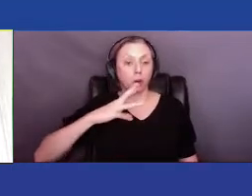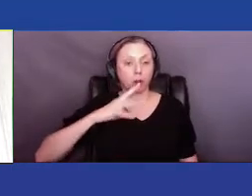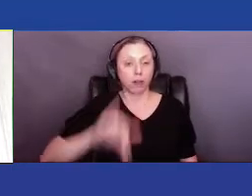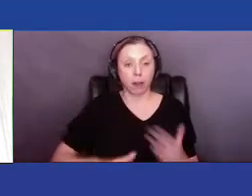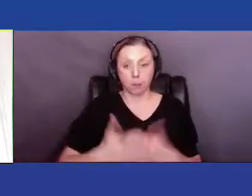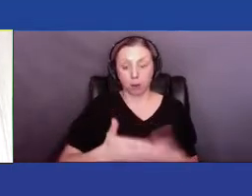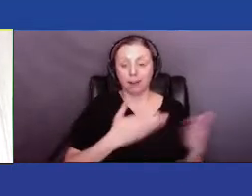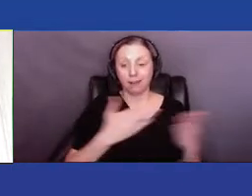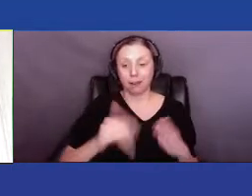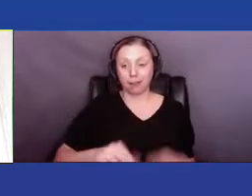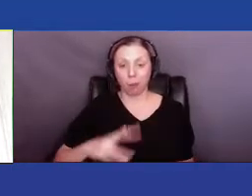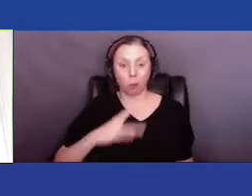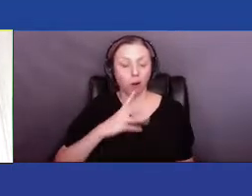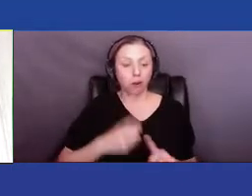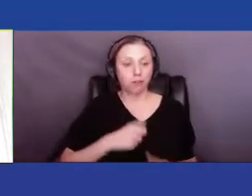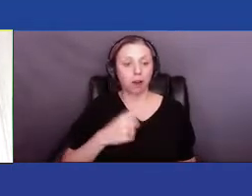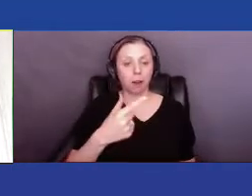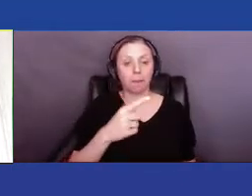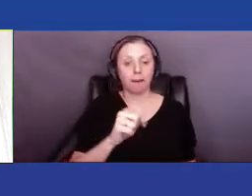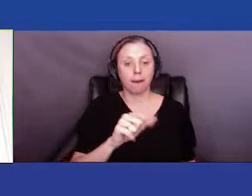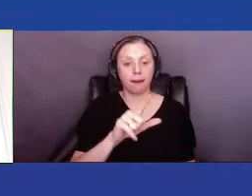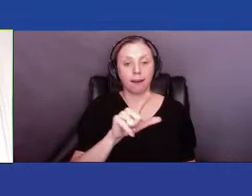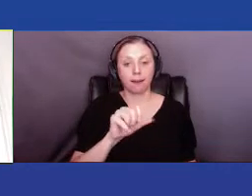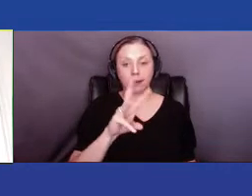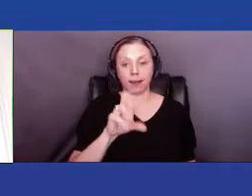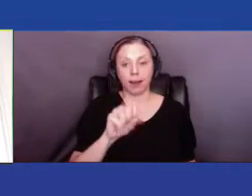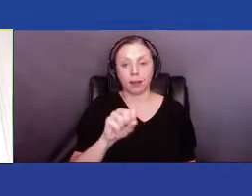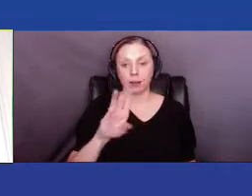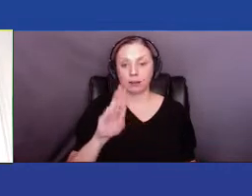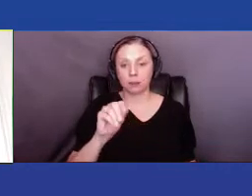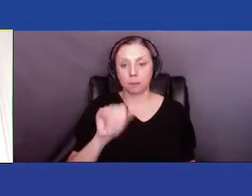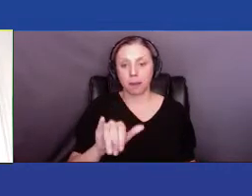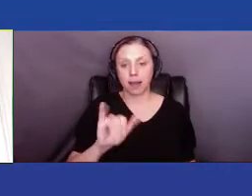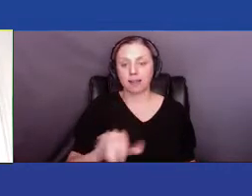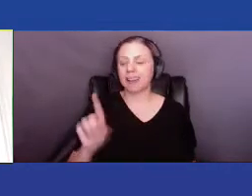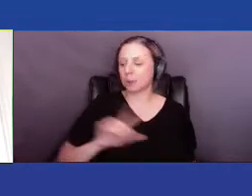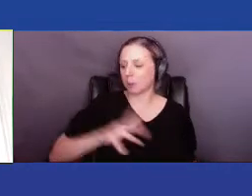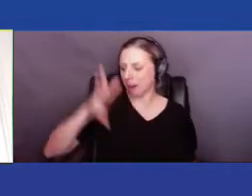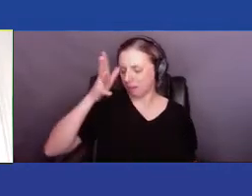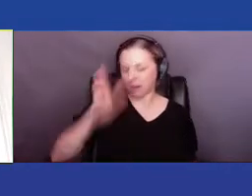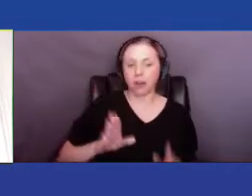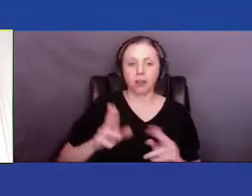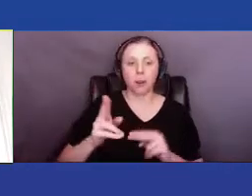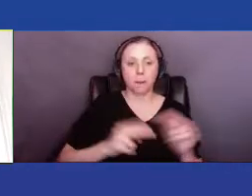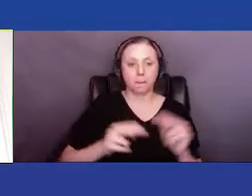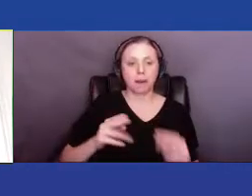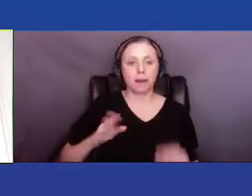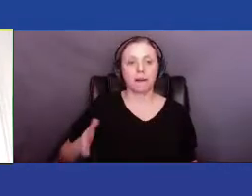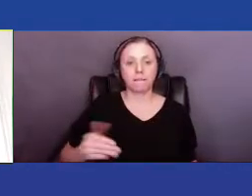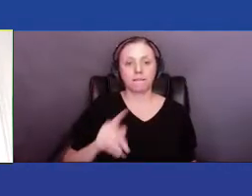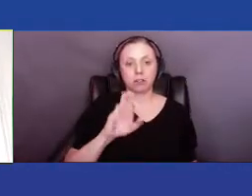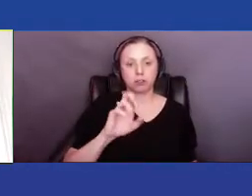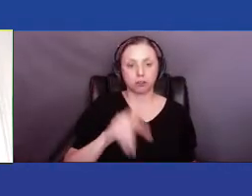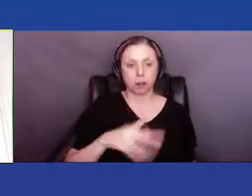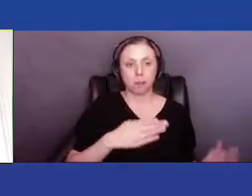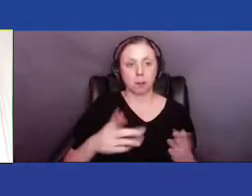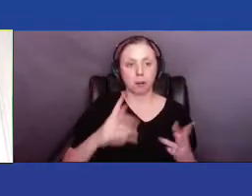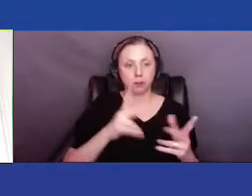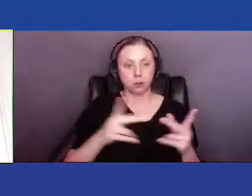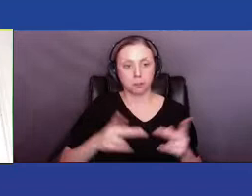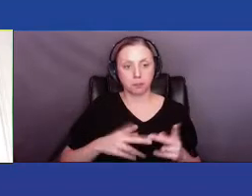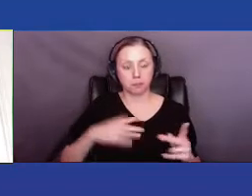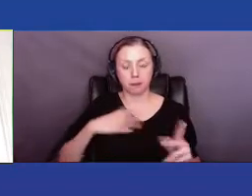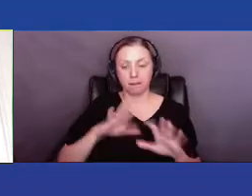from Gallows Bay, where my father used to build fish traps, brought it to the site of my family's ancestral land. And now you see